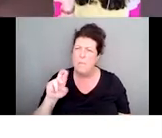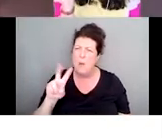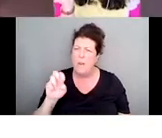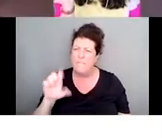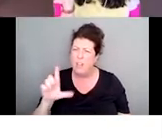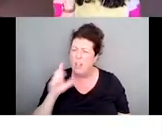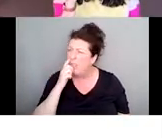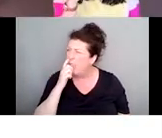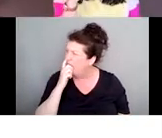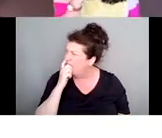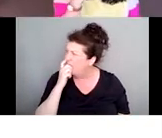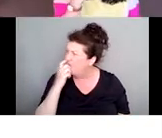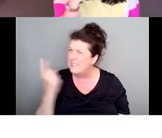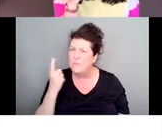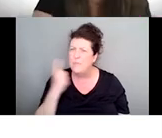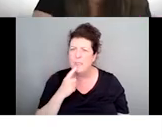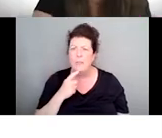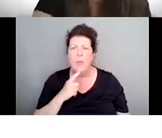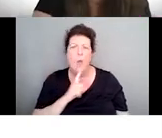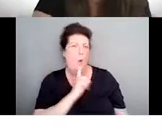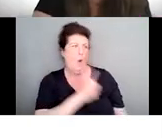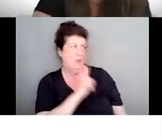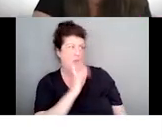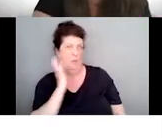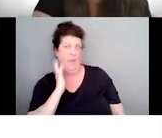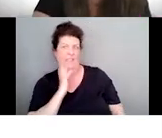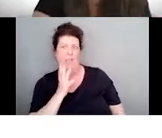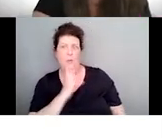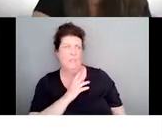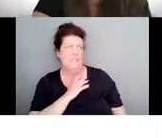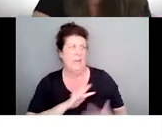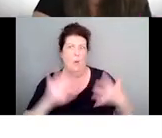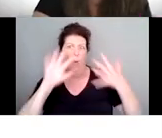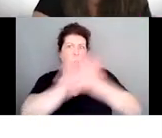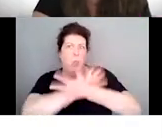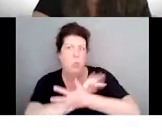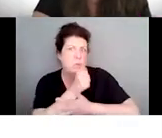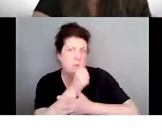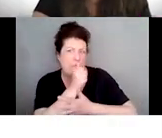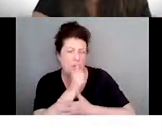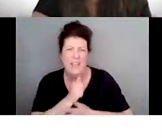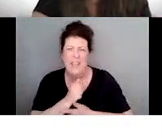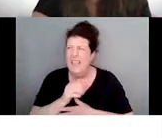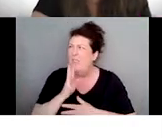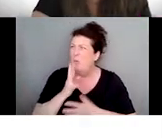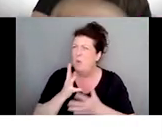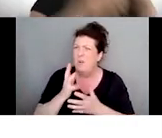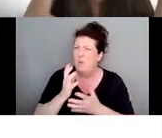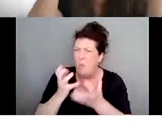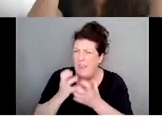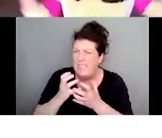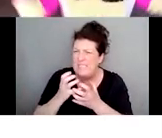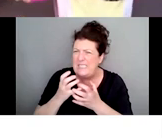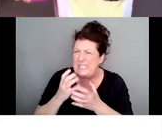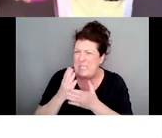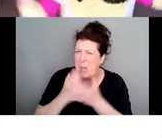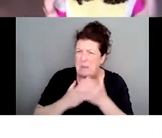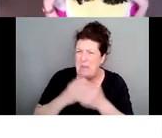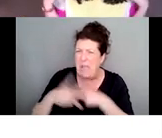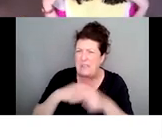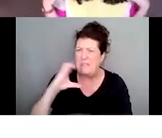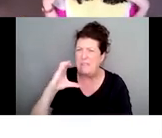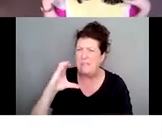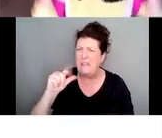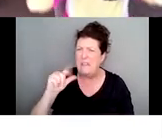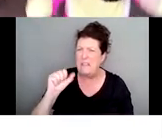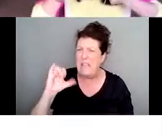secrety and like, yeah. it was like, and scripts from these like classic sitcoms. And I was like, what? Like, like men in suits